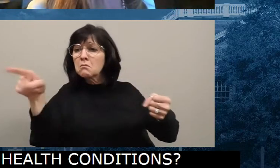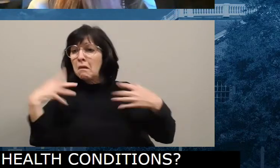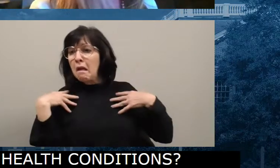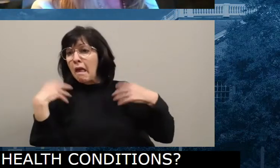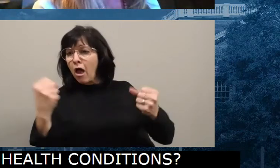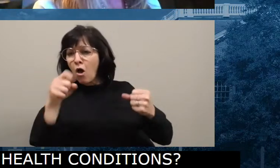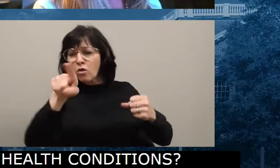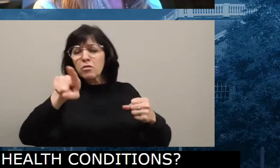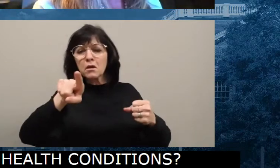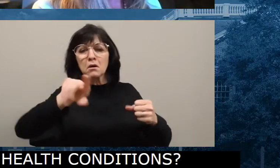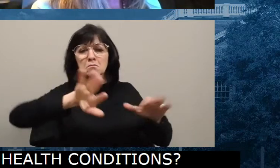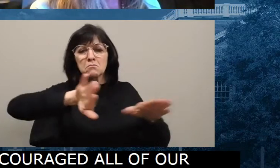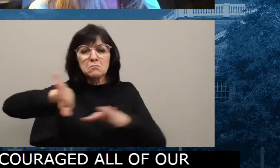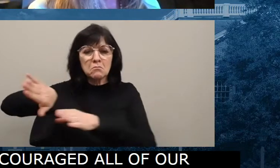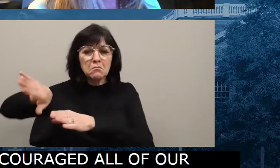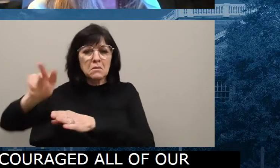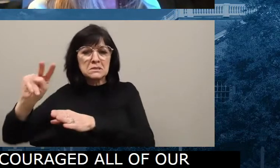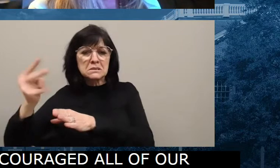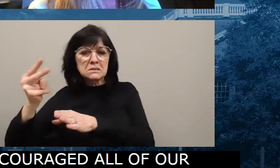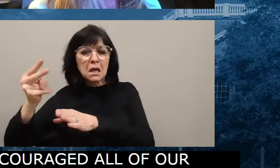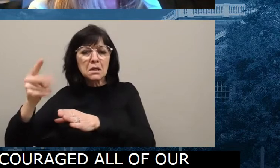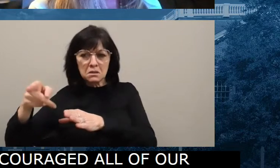basically saying, you can open it up to,